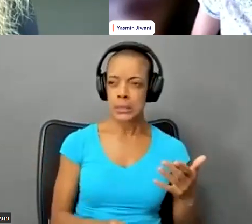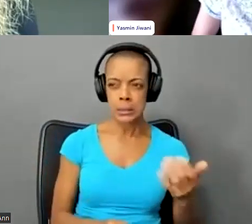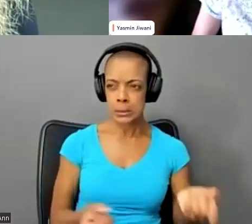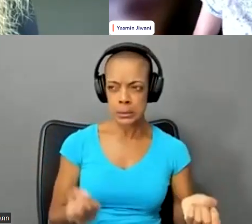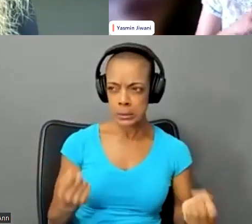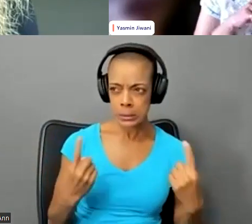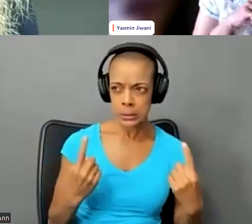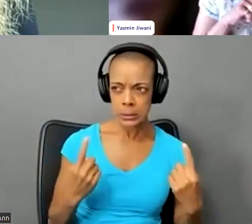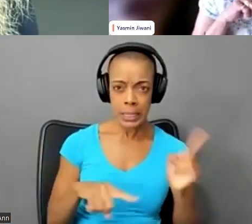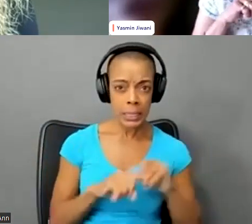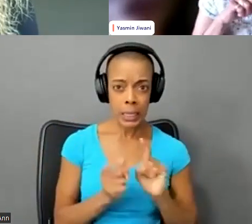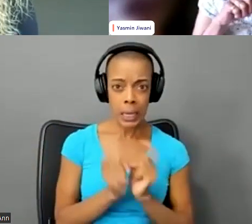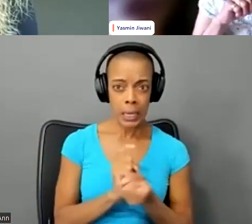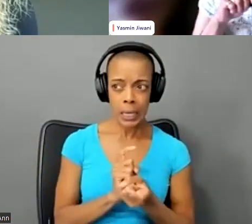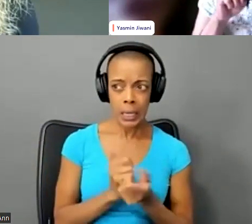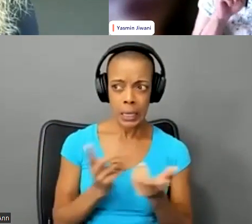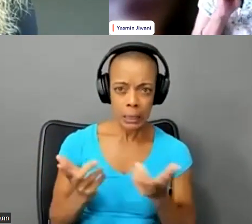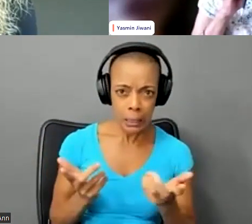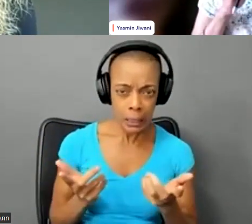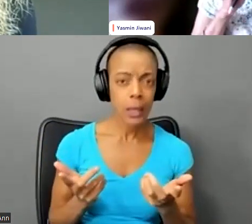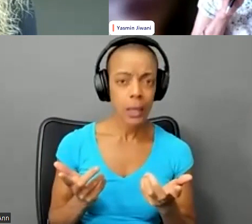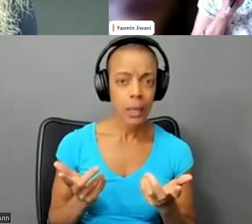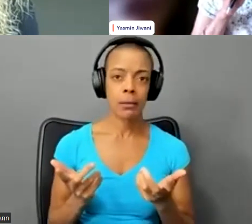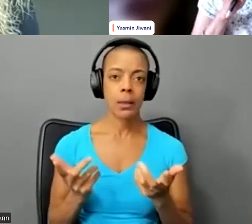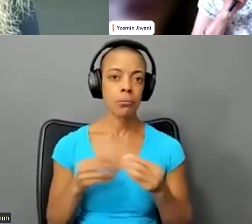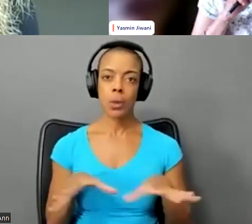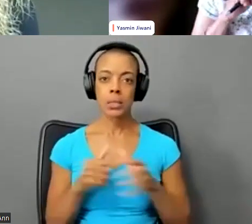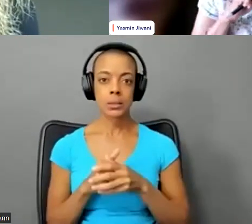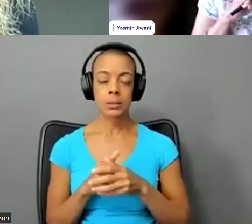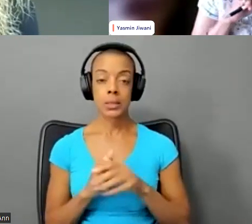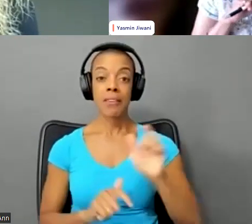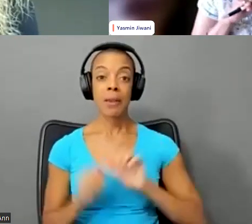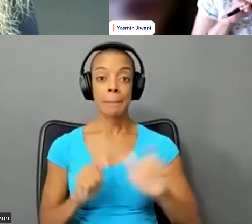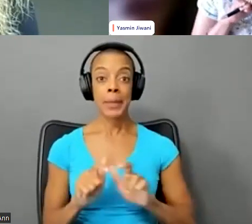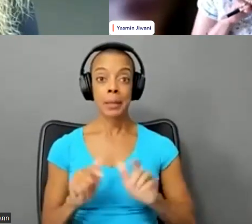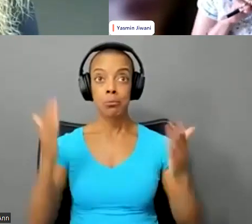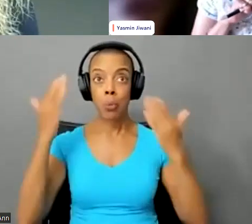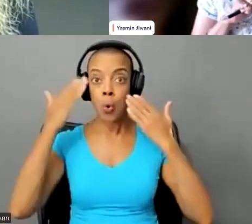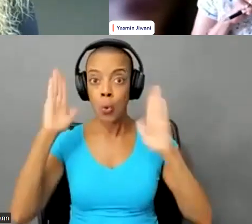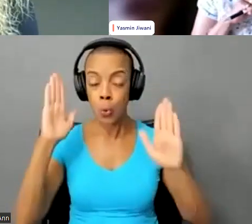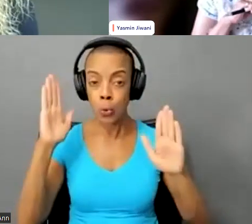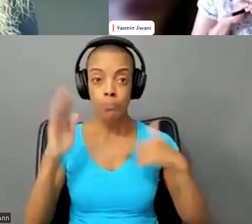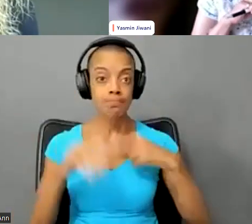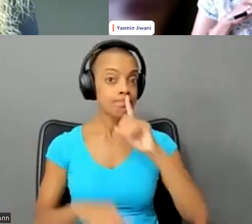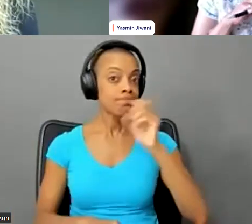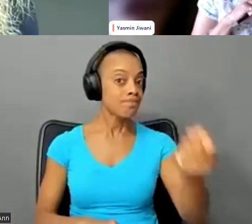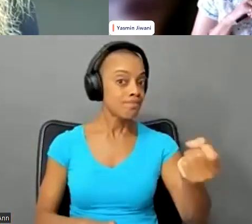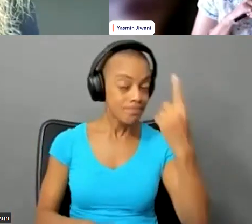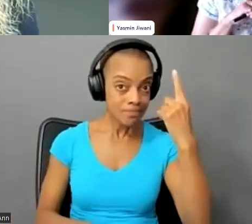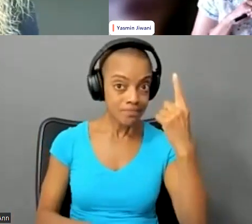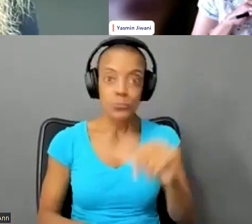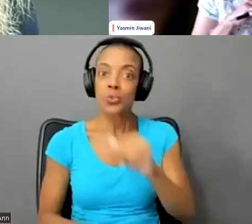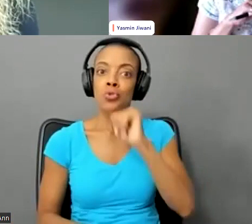if people do not already know and care about an issue, and you're not talking about it in terms that they can